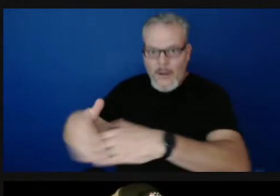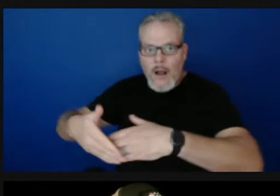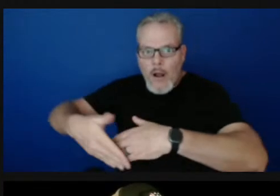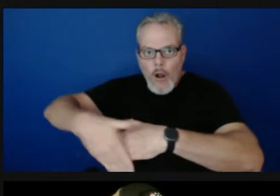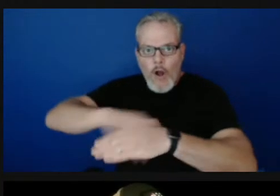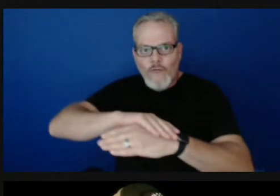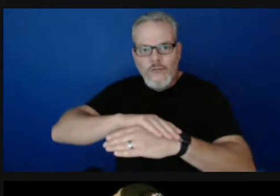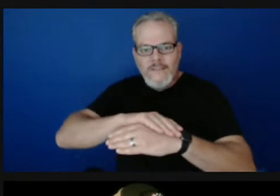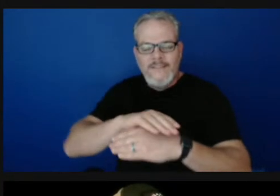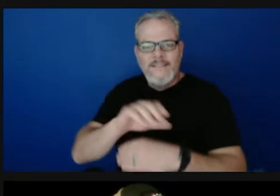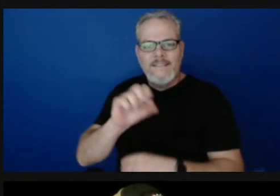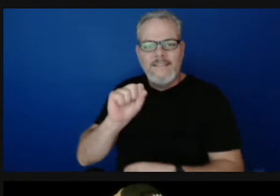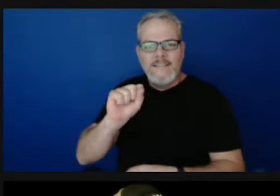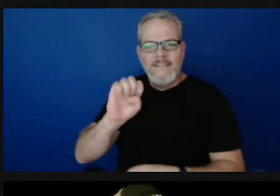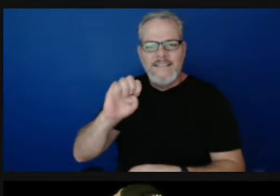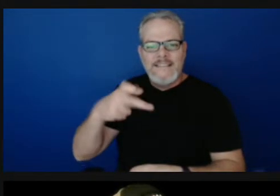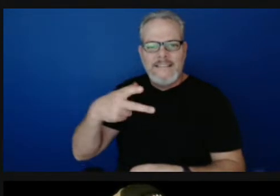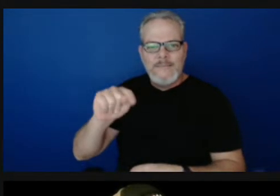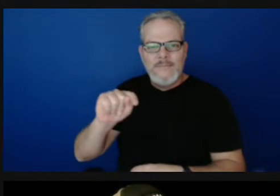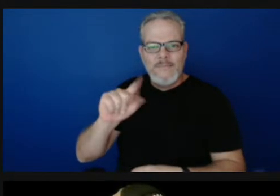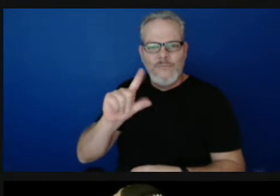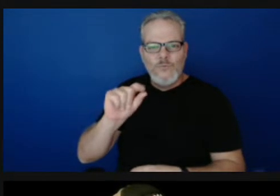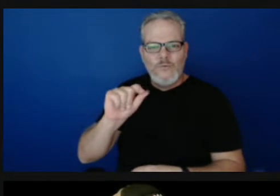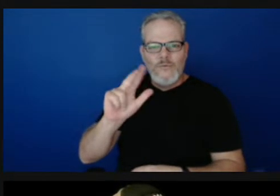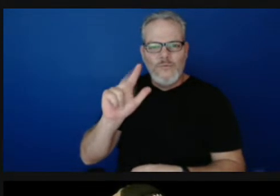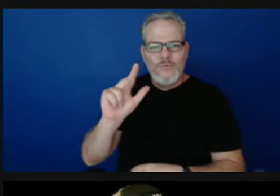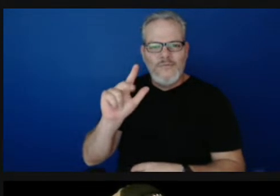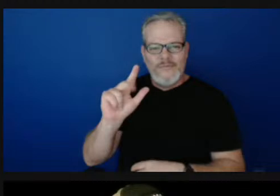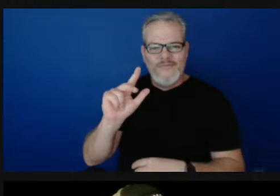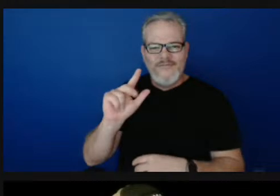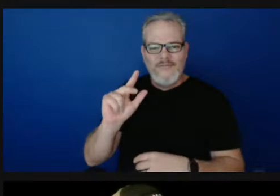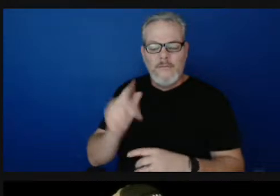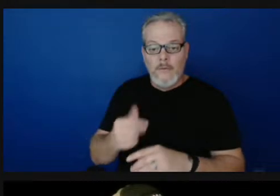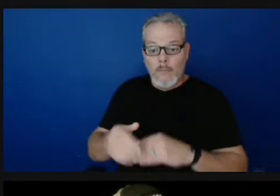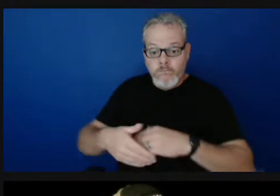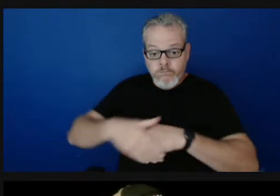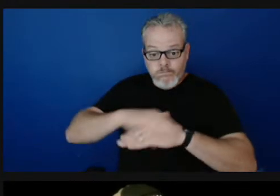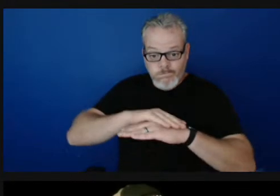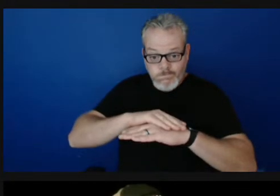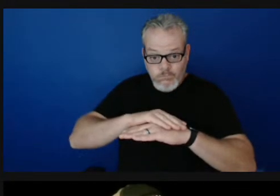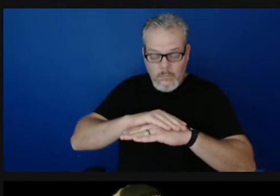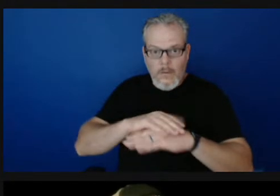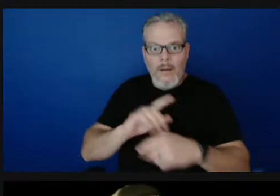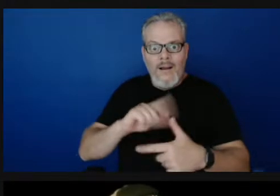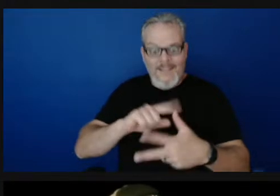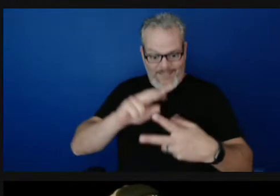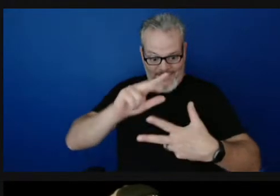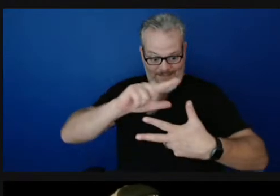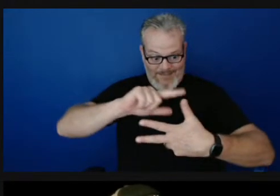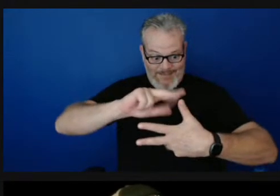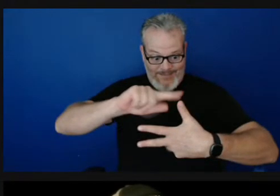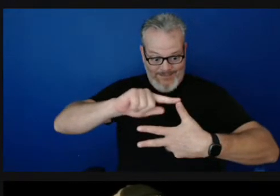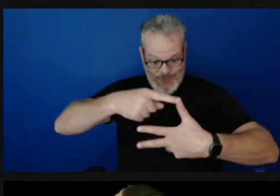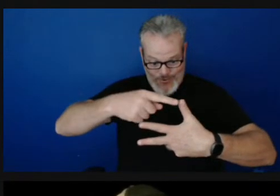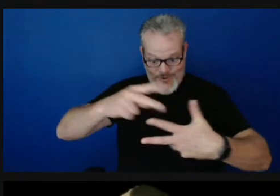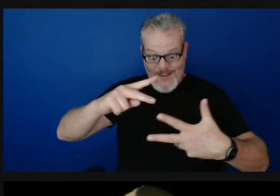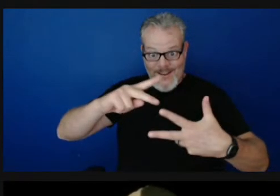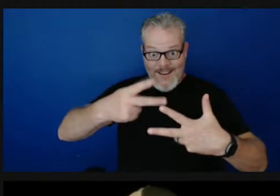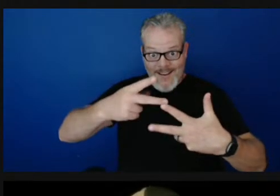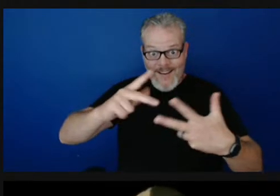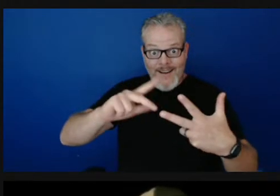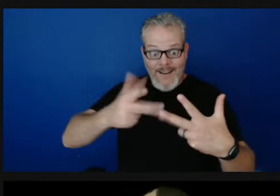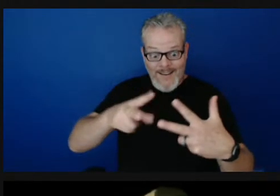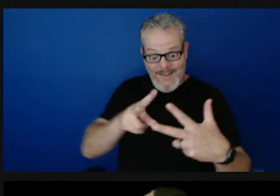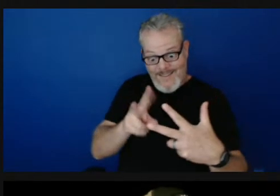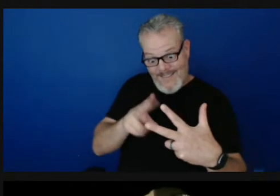2023 flows shown here in purple. But the later phases, 2nd and 3rd episodes of this eruption, were more contained to the